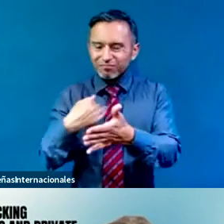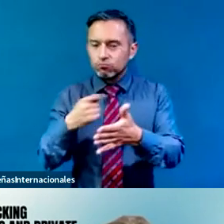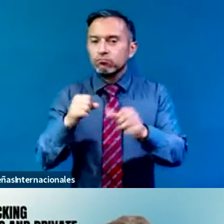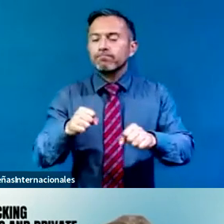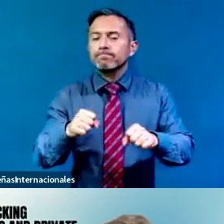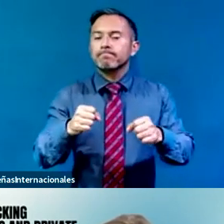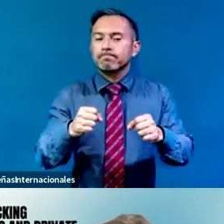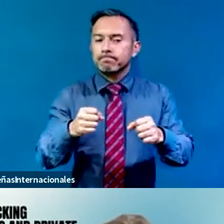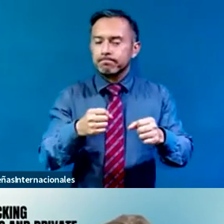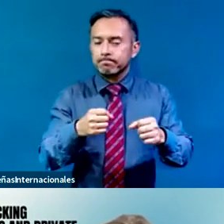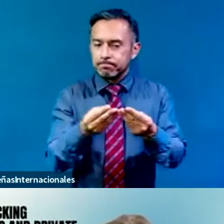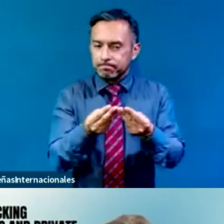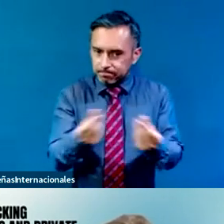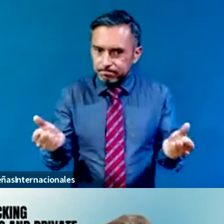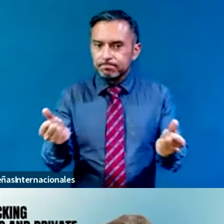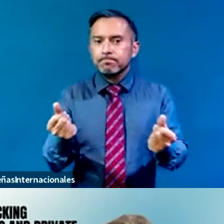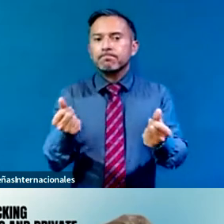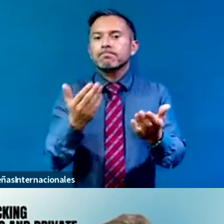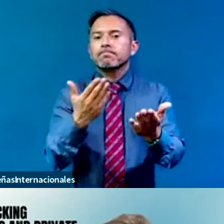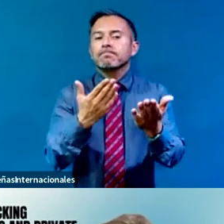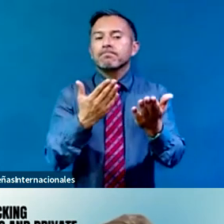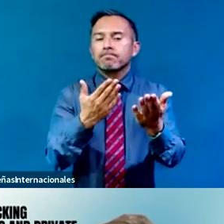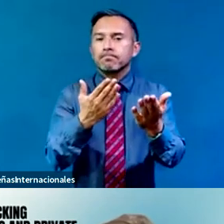Economic Justice and Rights.